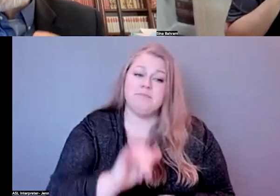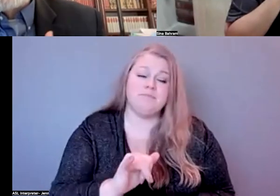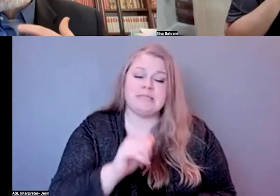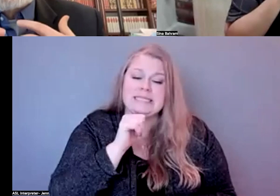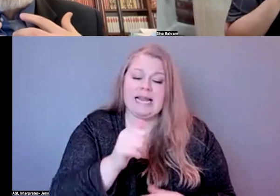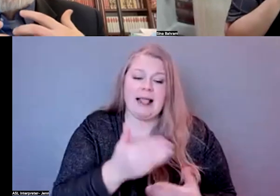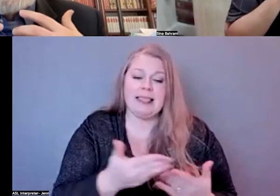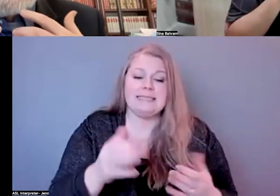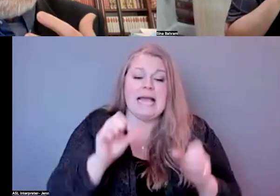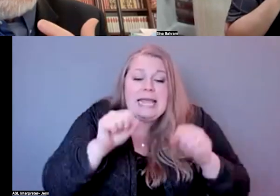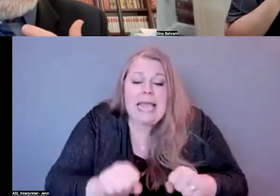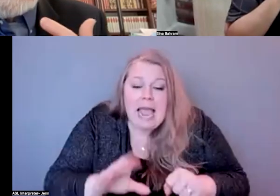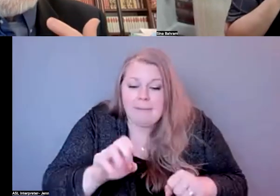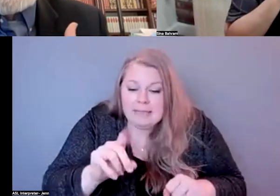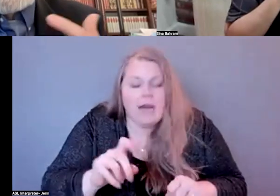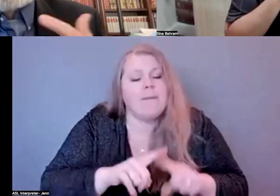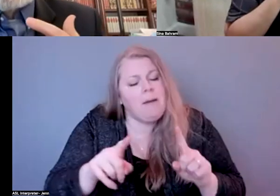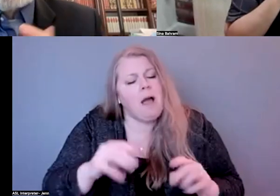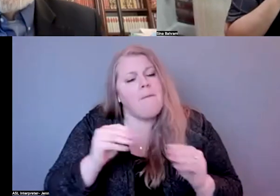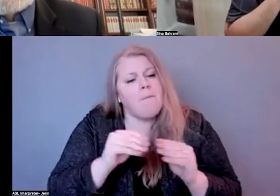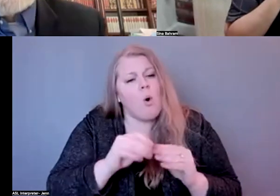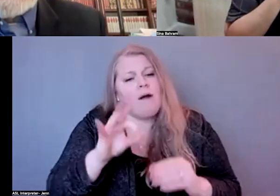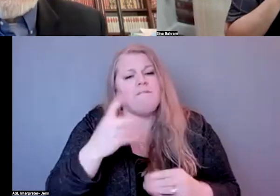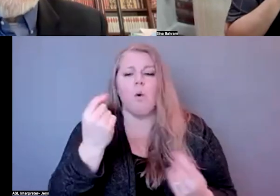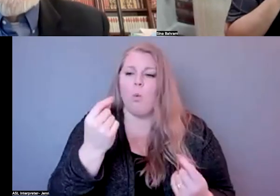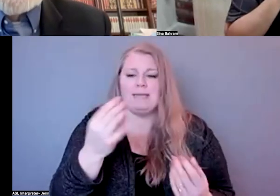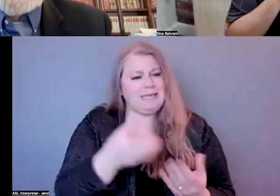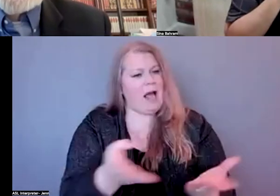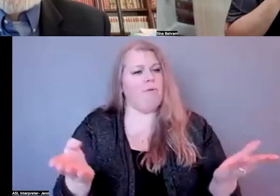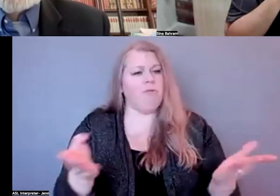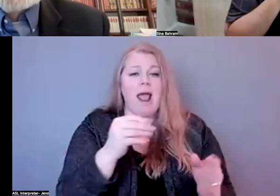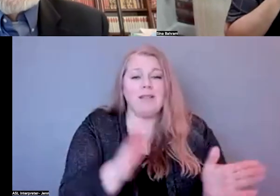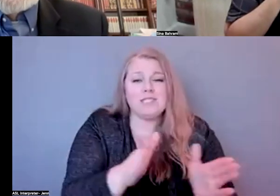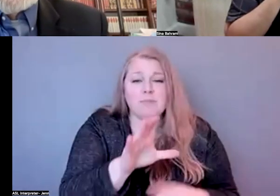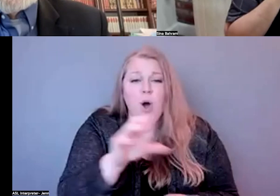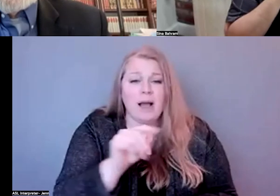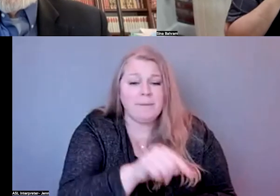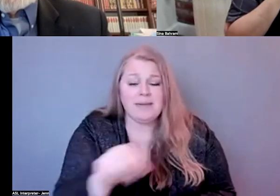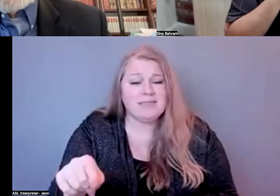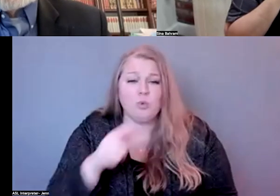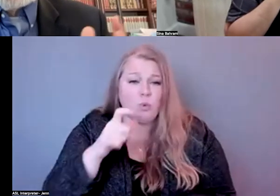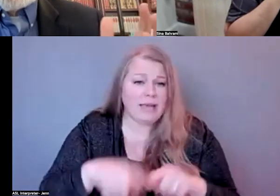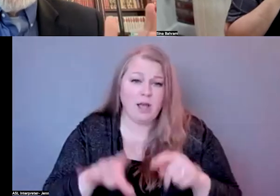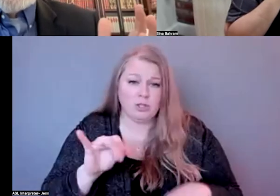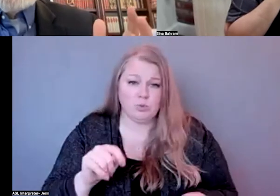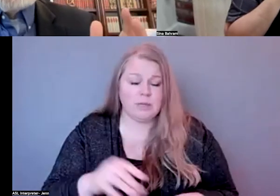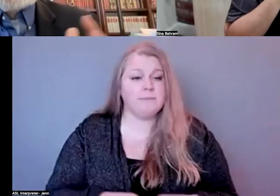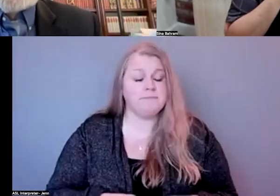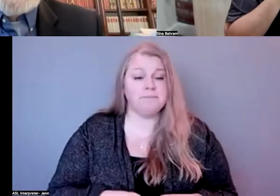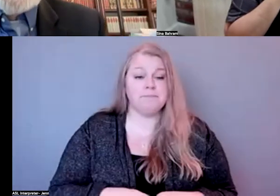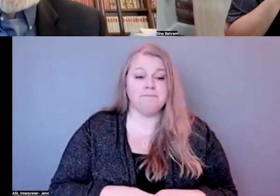by the industry, but stuff that's out there, and all the little companies that can't do it. What does this